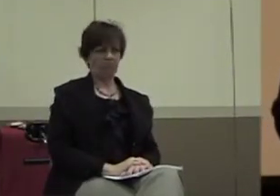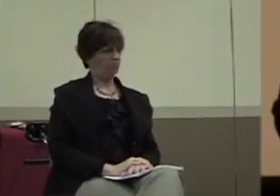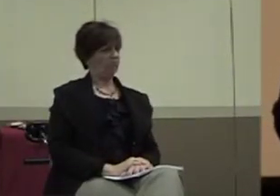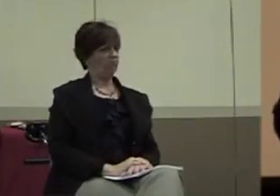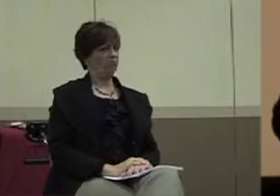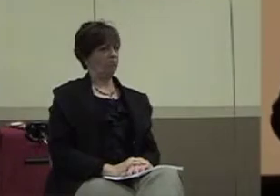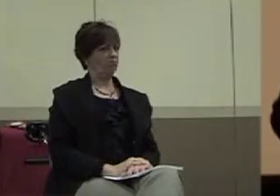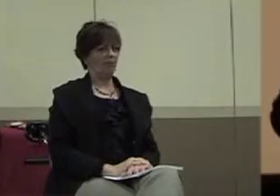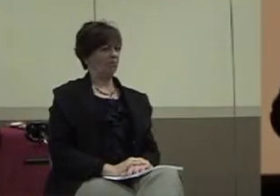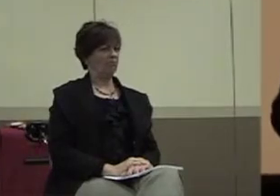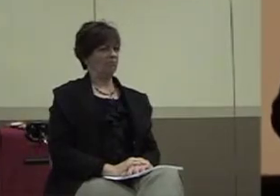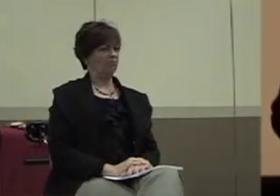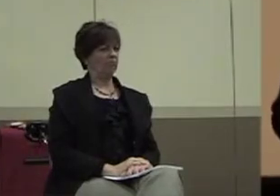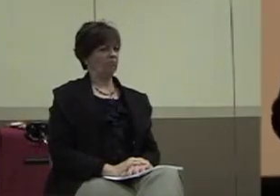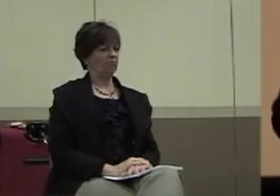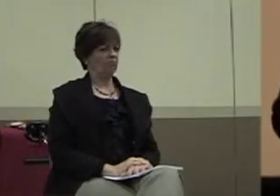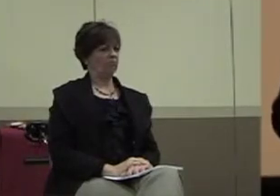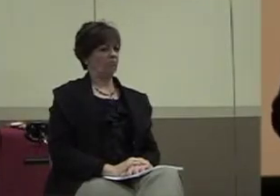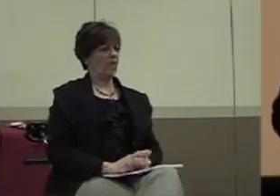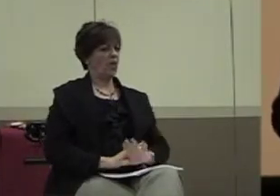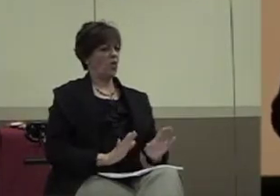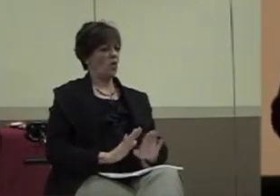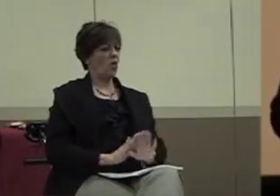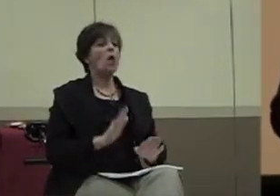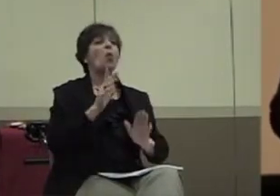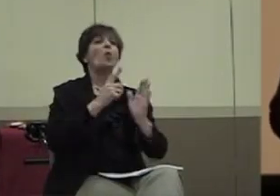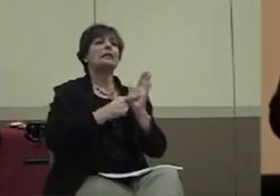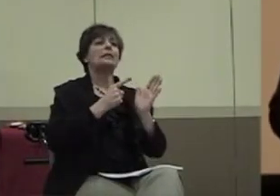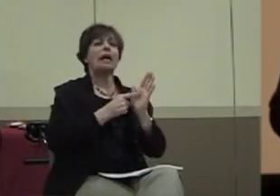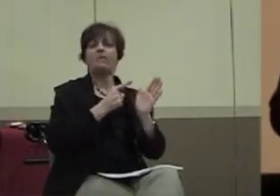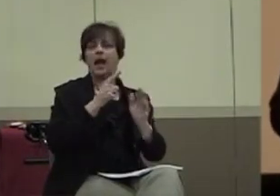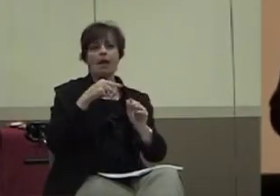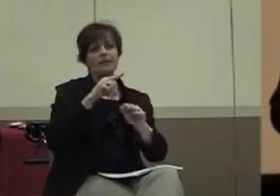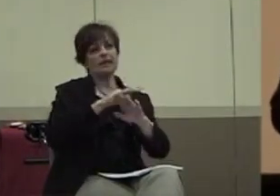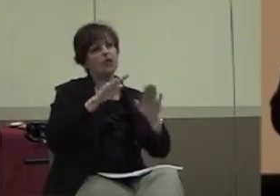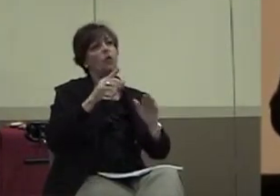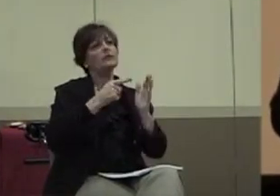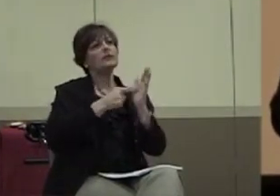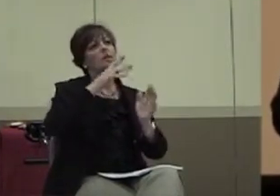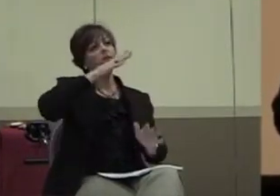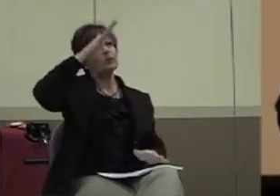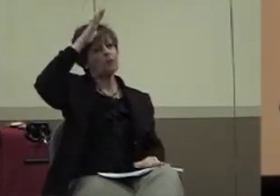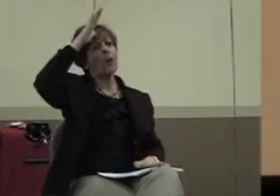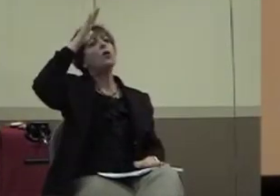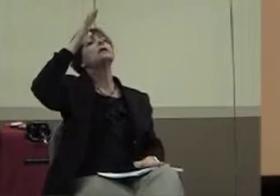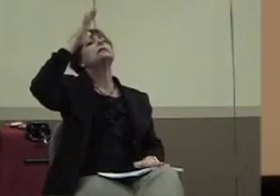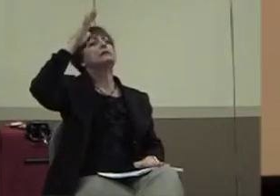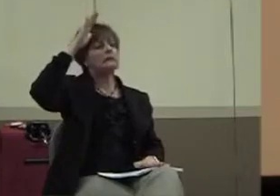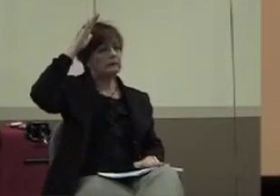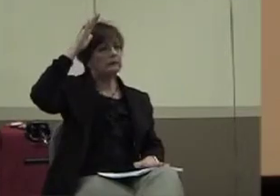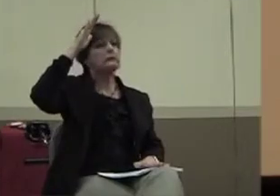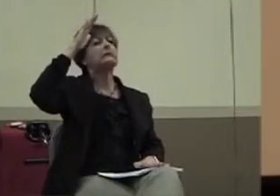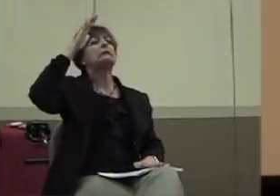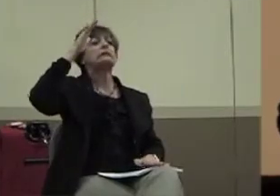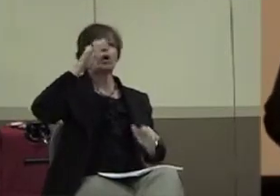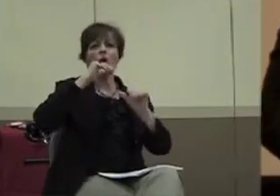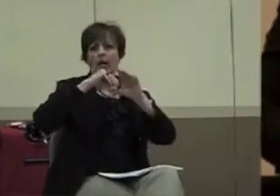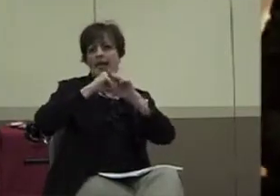Of course they don't. Yeah, well, sometimes they don't. Sometimes the parents are on that river,